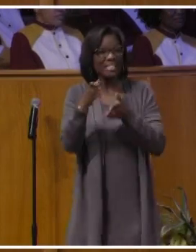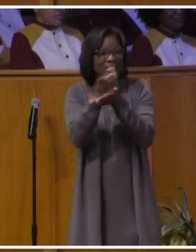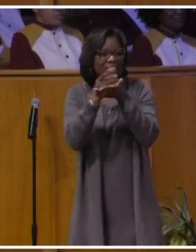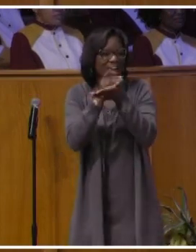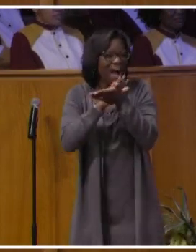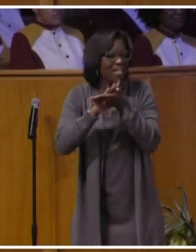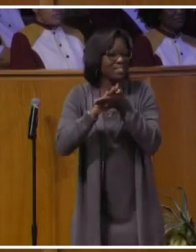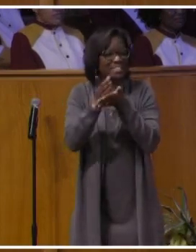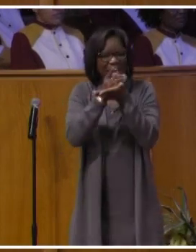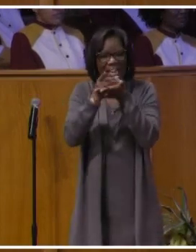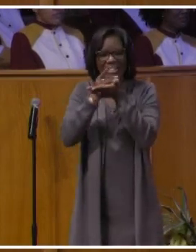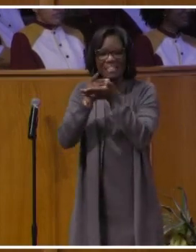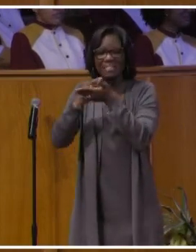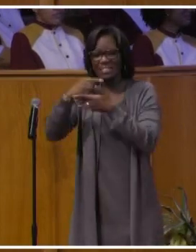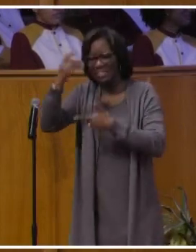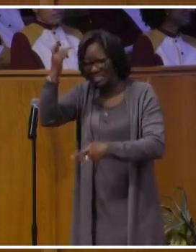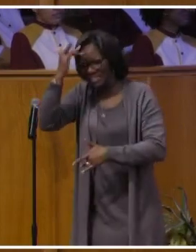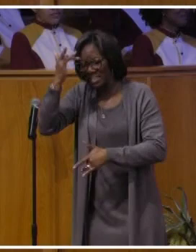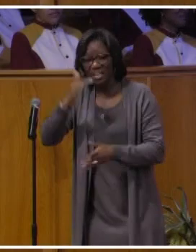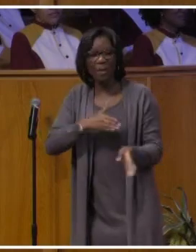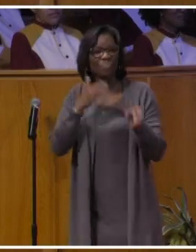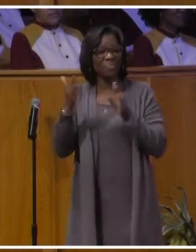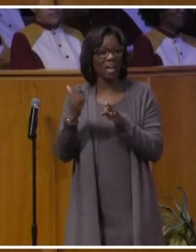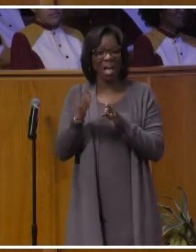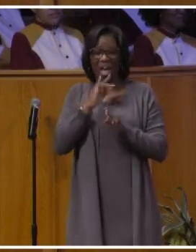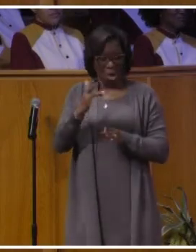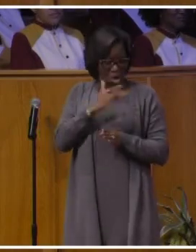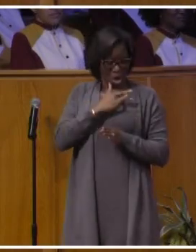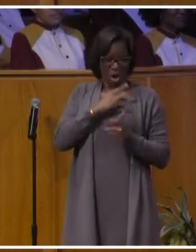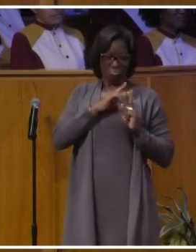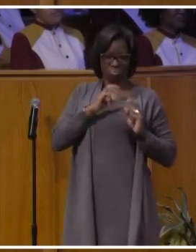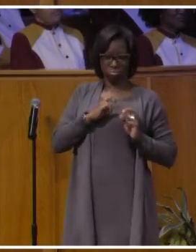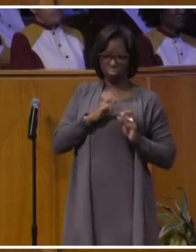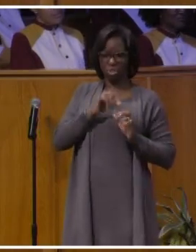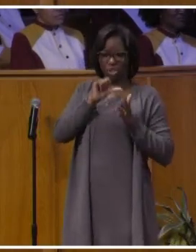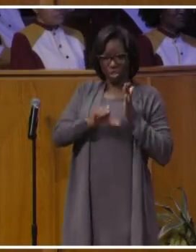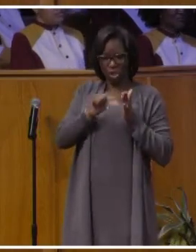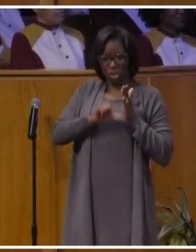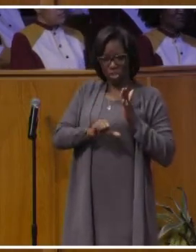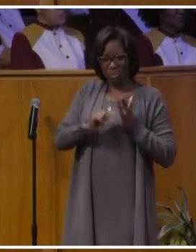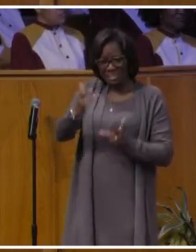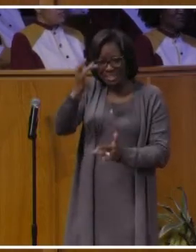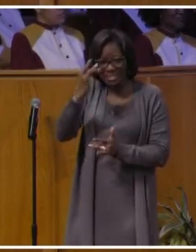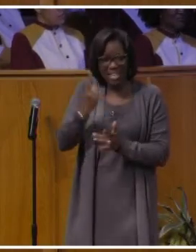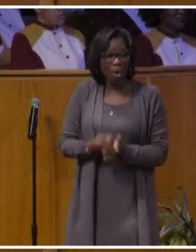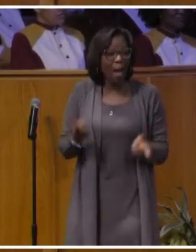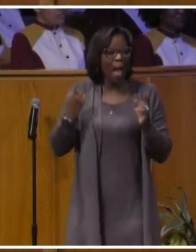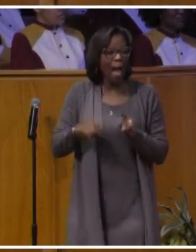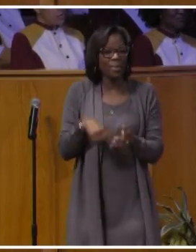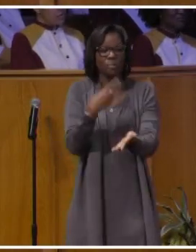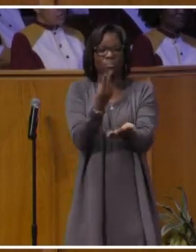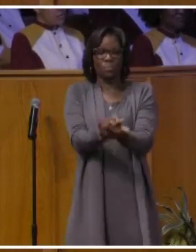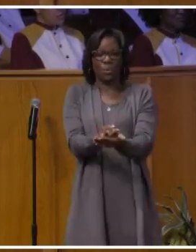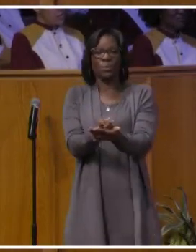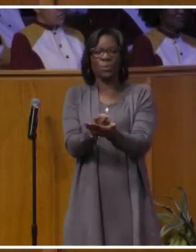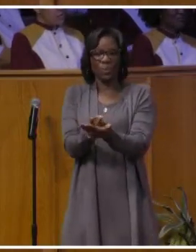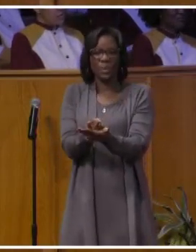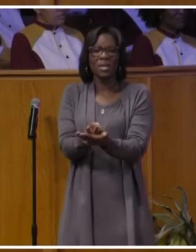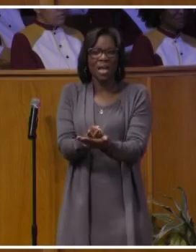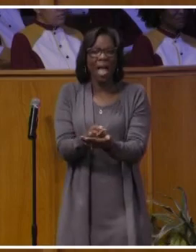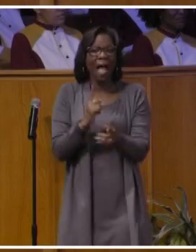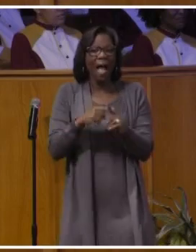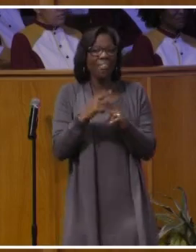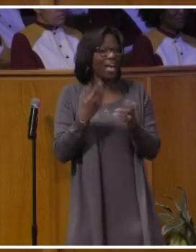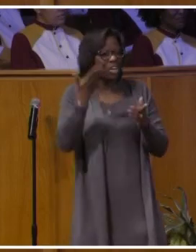sick. I'm talking about invasive heart surgery sick. And you were on a bed of affliction and